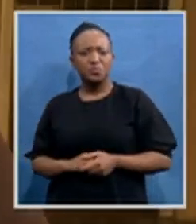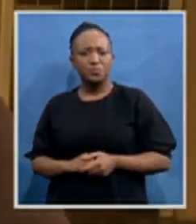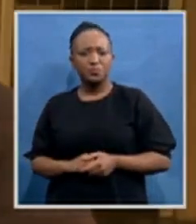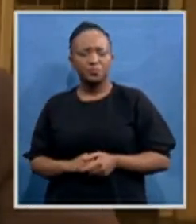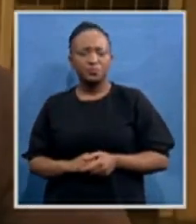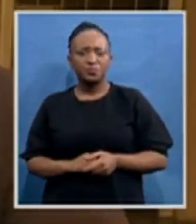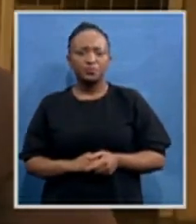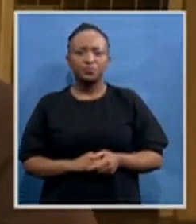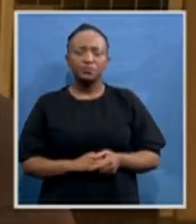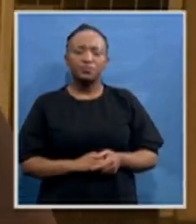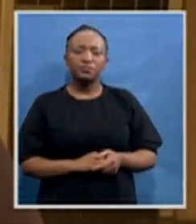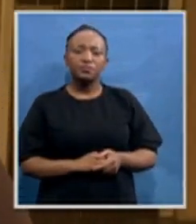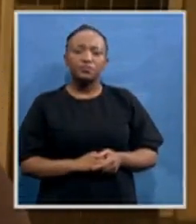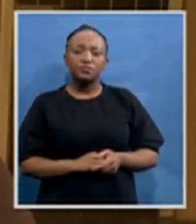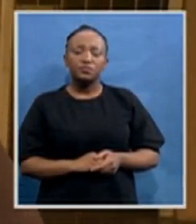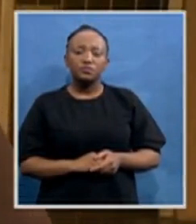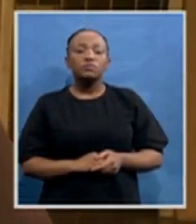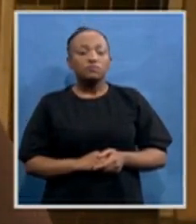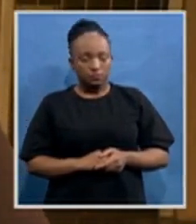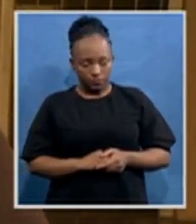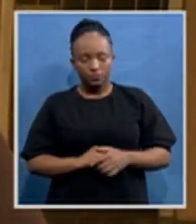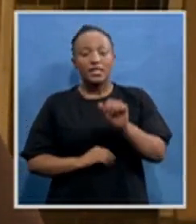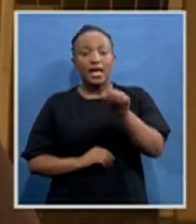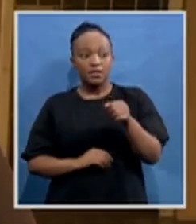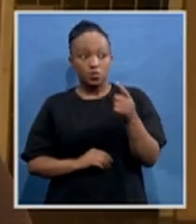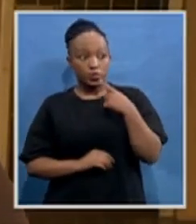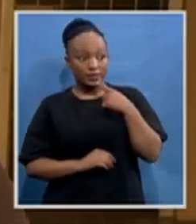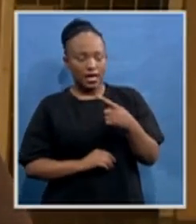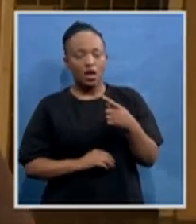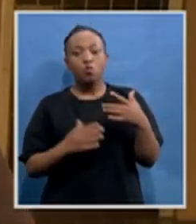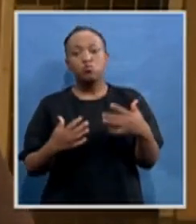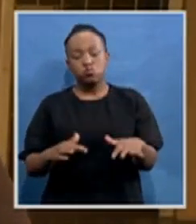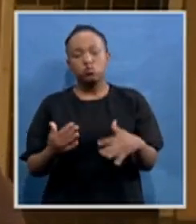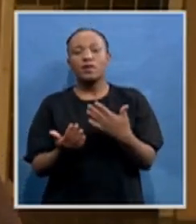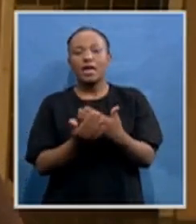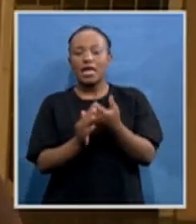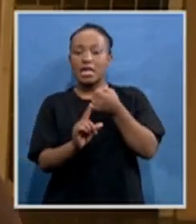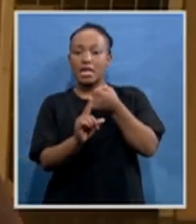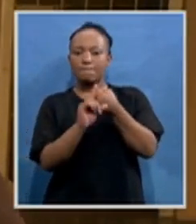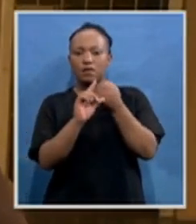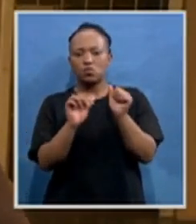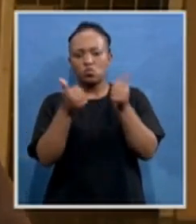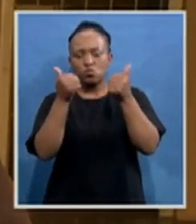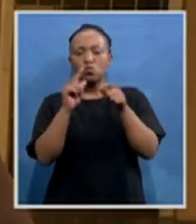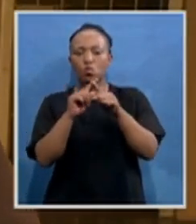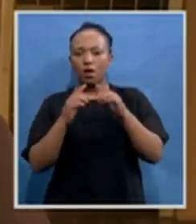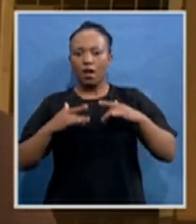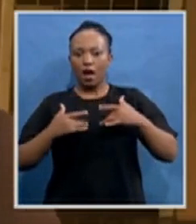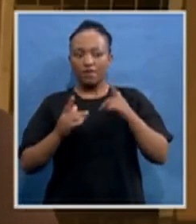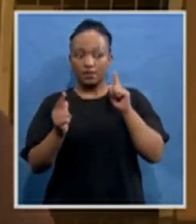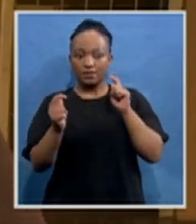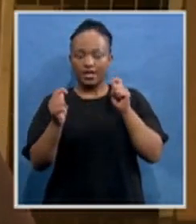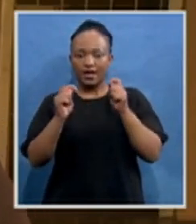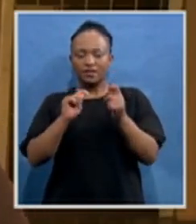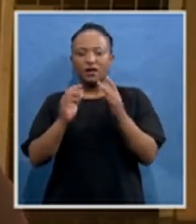As you say there, it could make a major impact. It could absolutely change the way that things are run at correctional facilities.